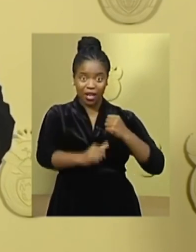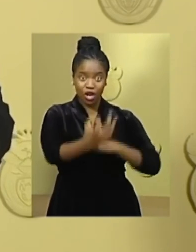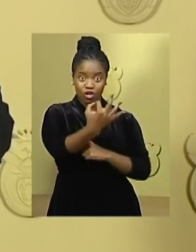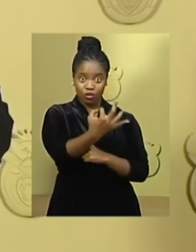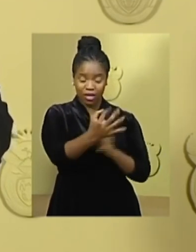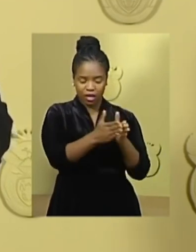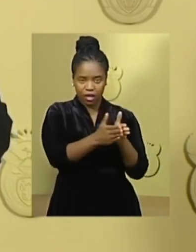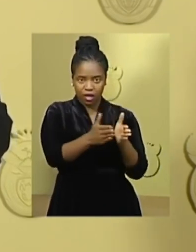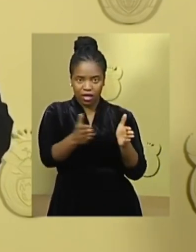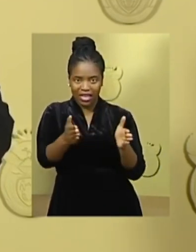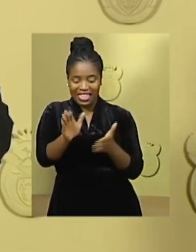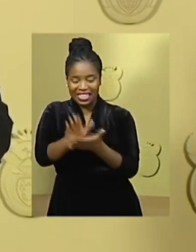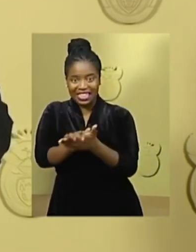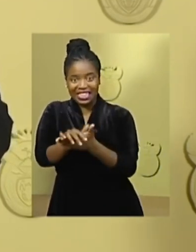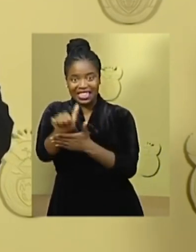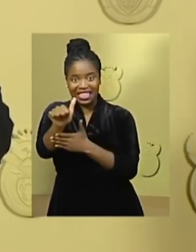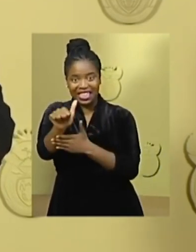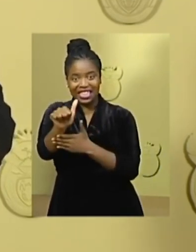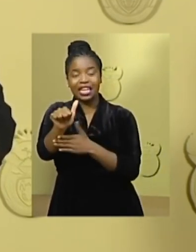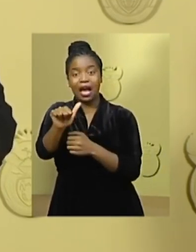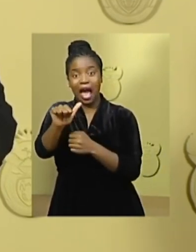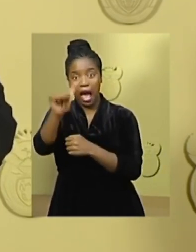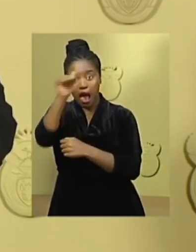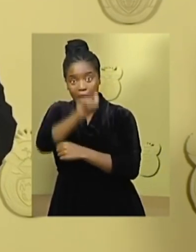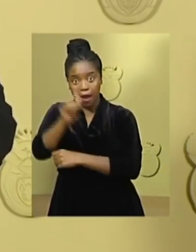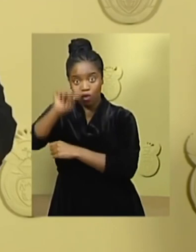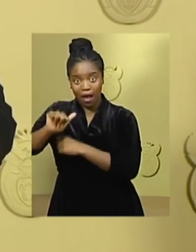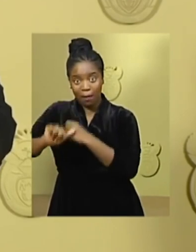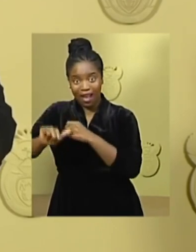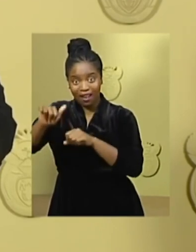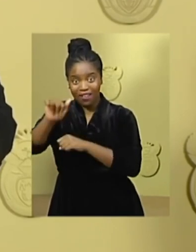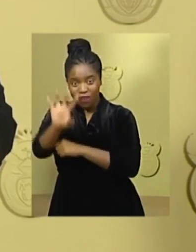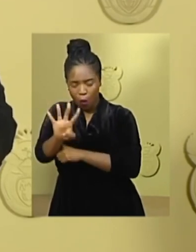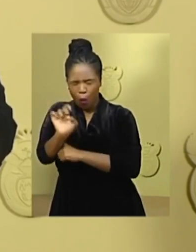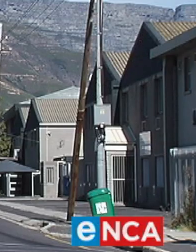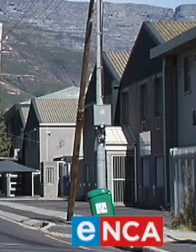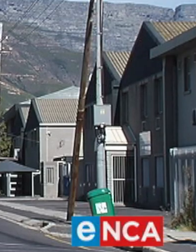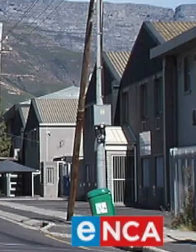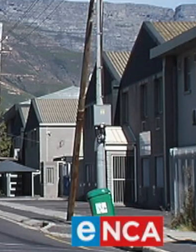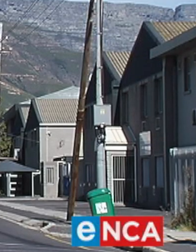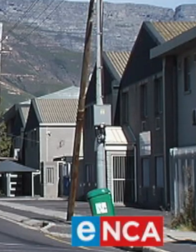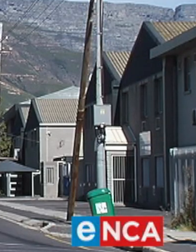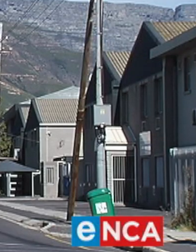the 16th of April, all South Africans will have to stay at home.